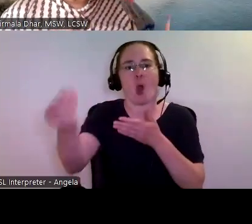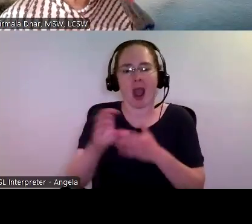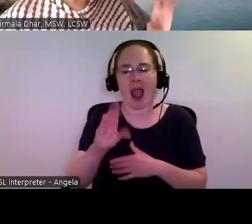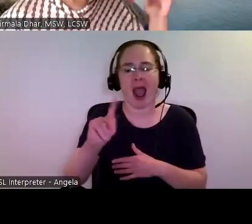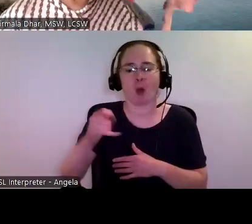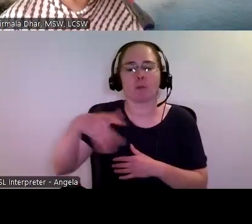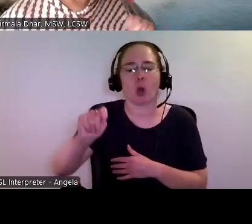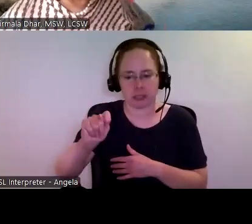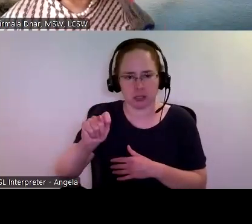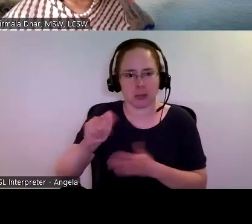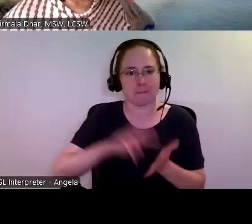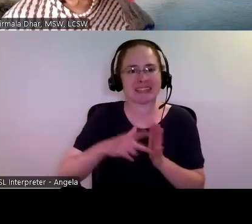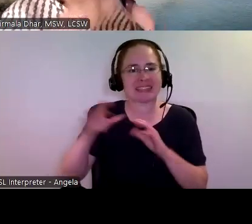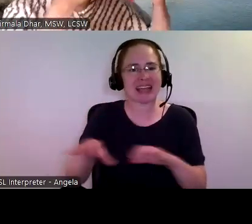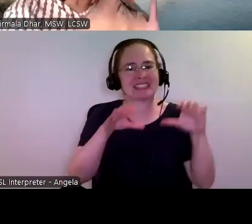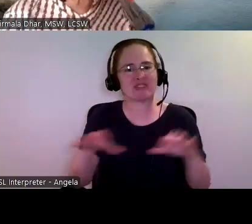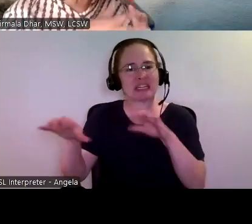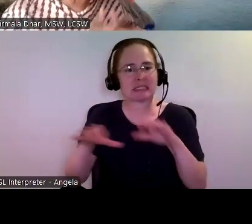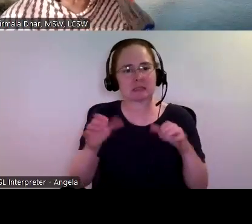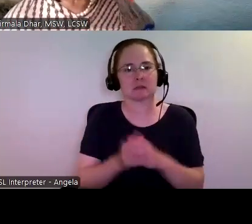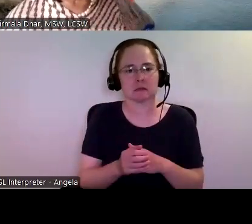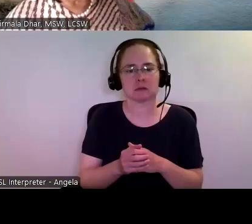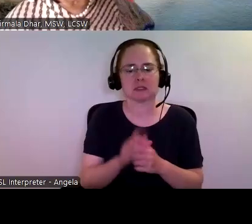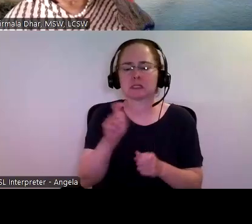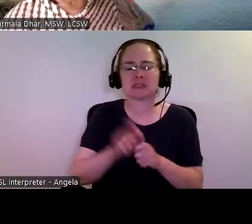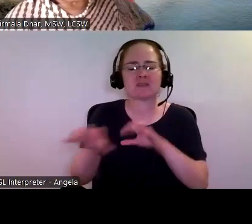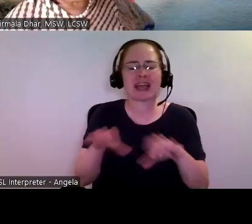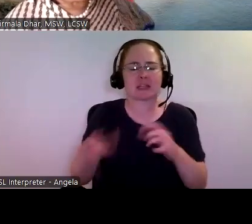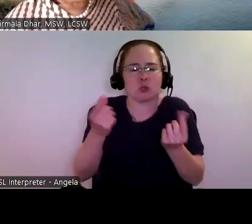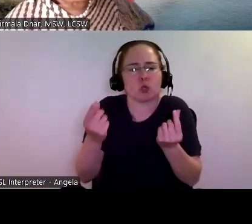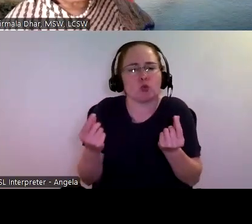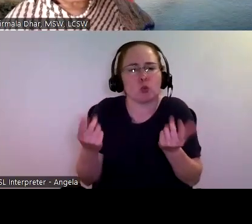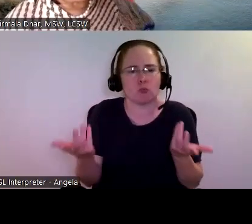are essentially activities. What are some activities you're going to be doing?